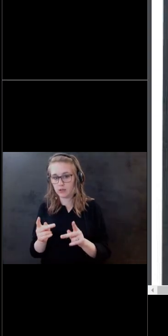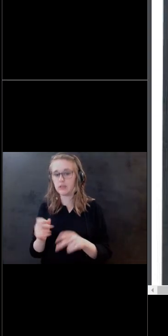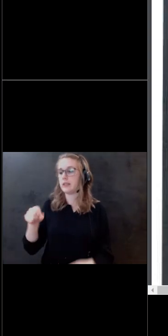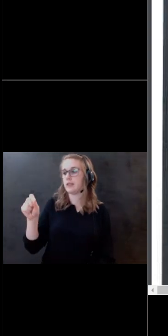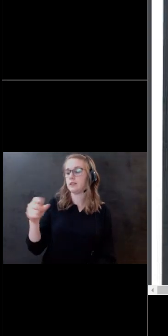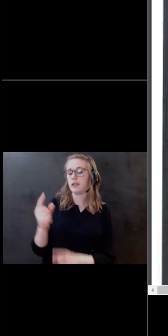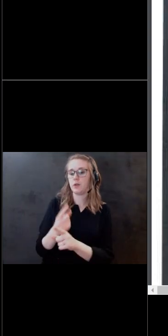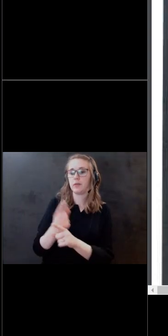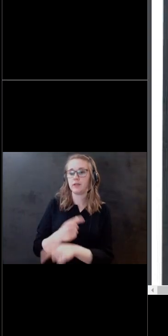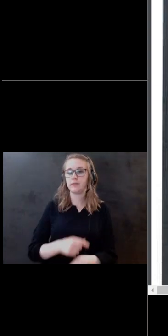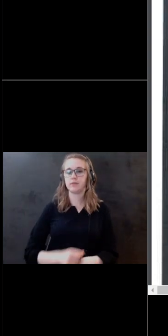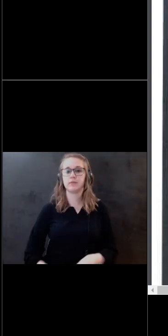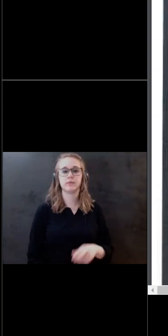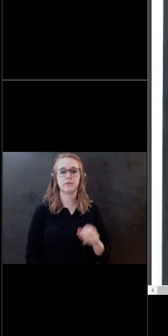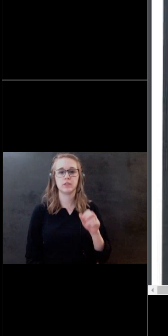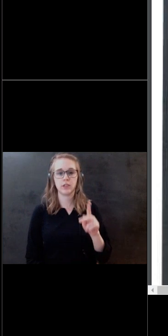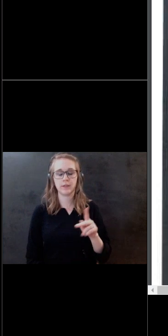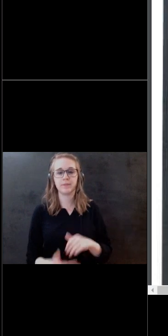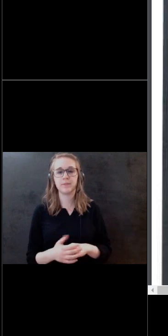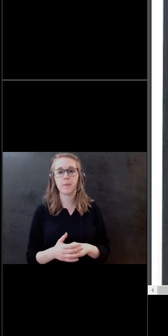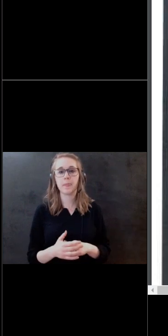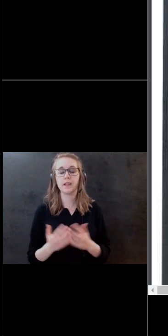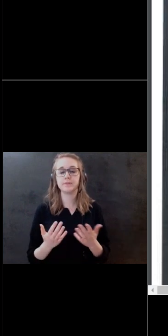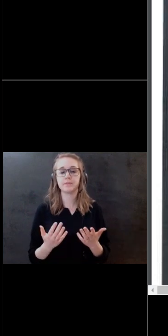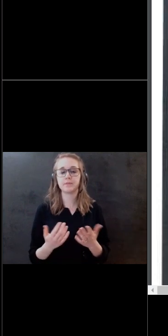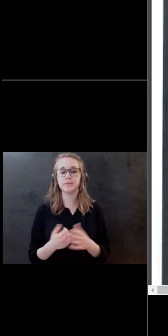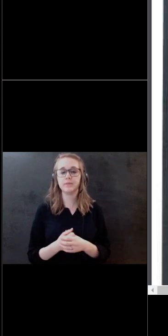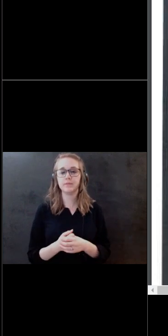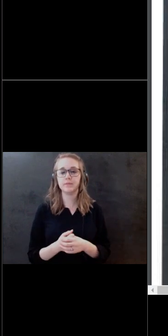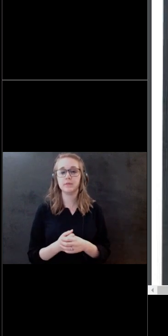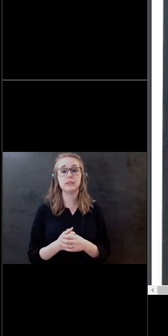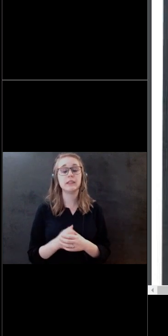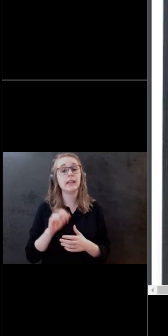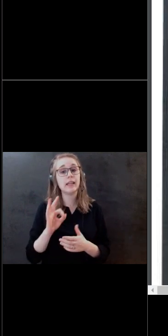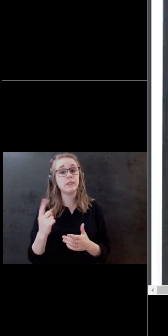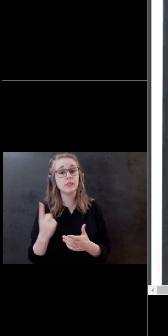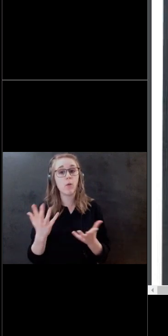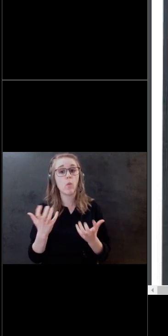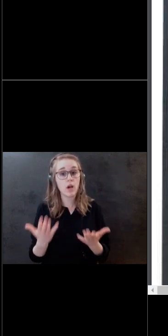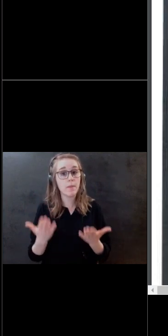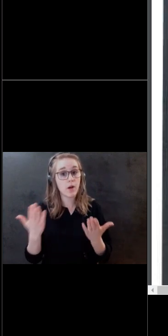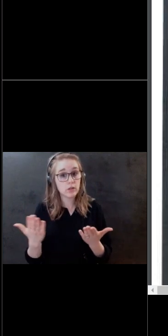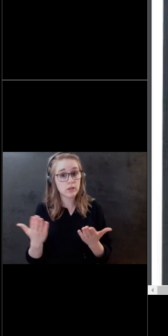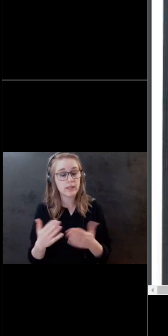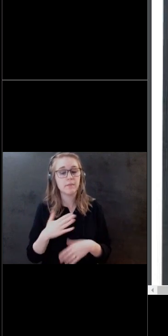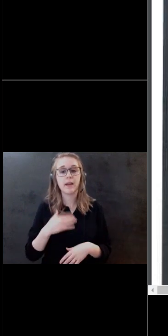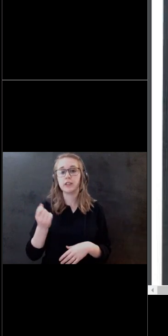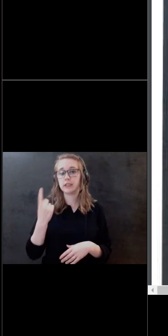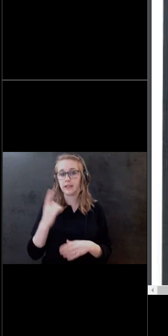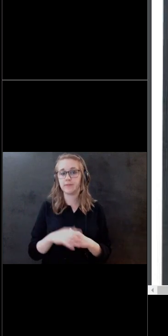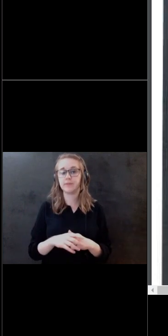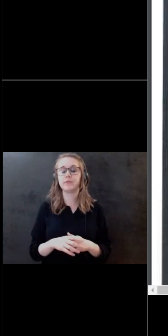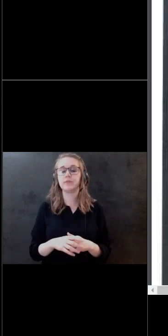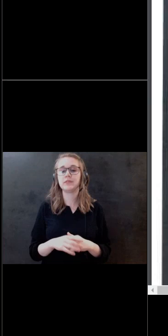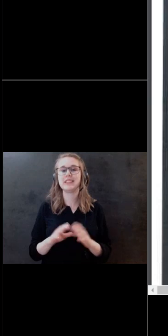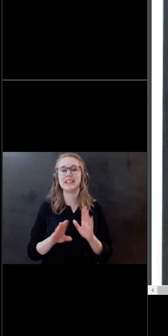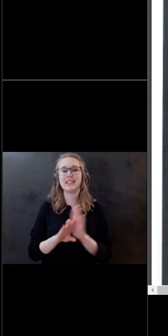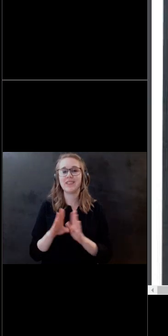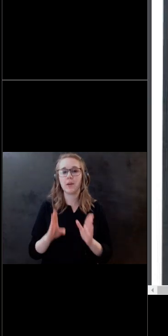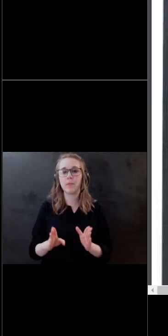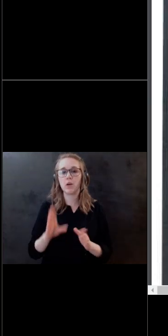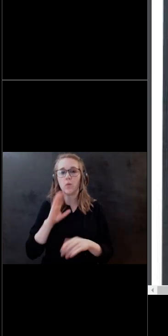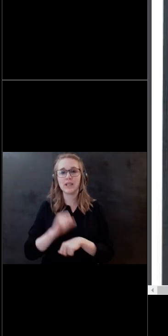appropriate. Okay. So the motion, if someone would like to offer the motion, as I understand it, would be that the developer will